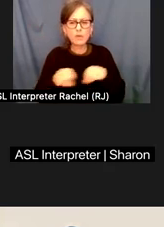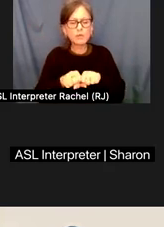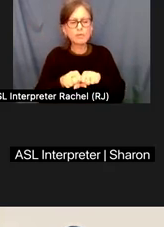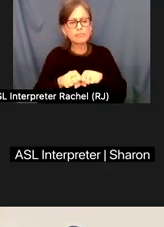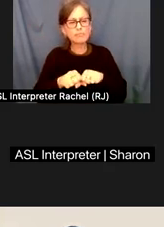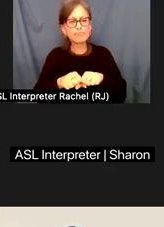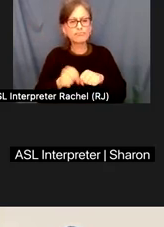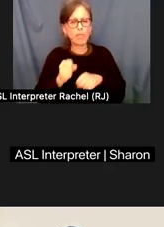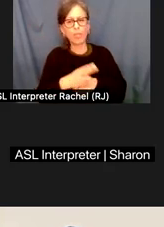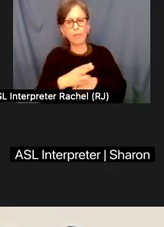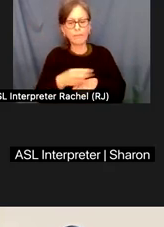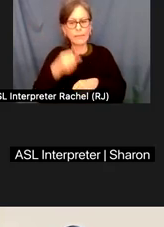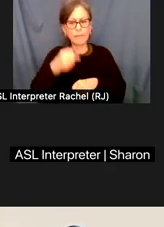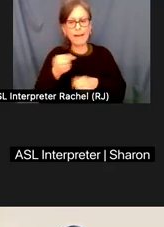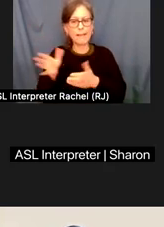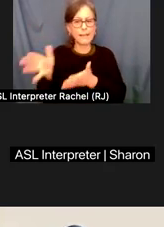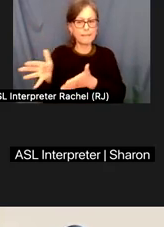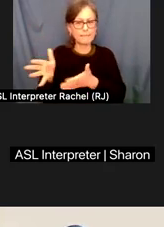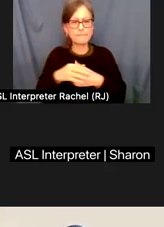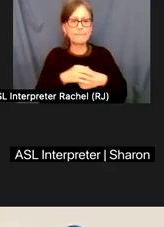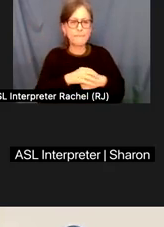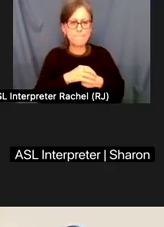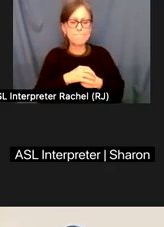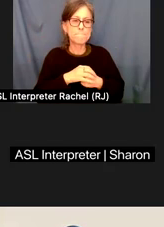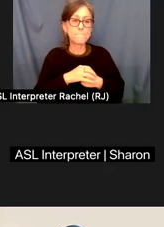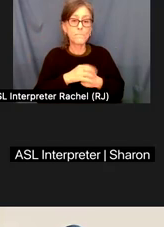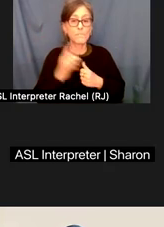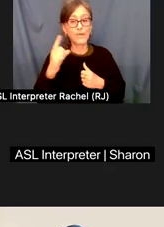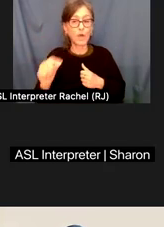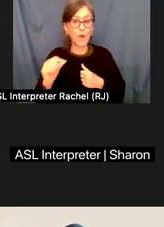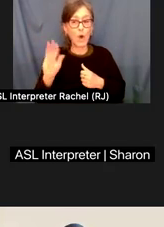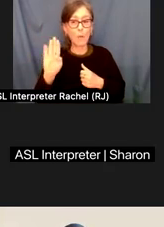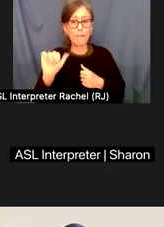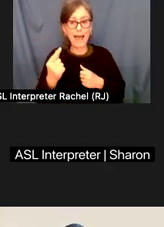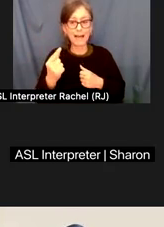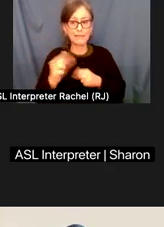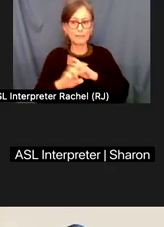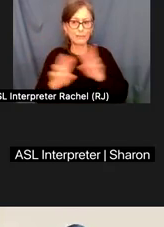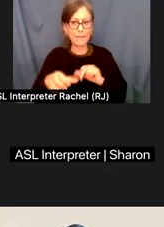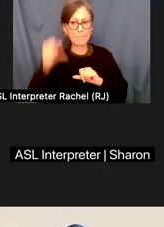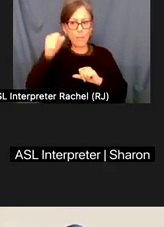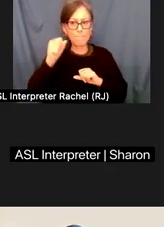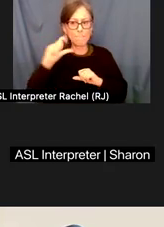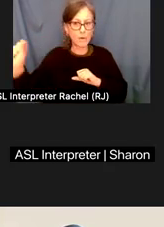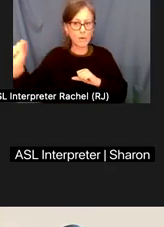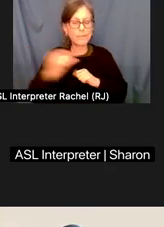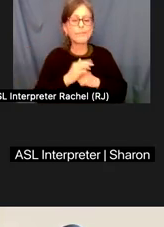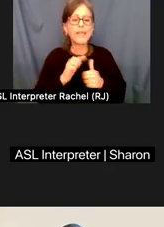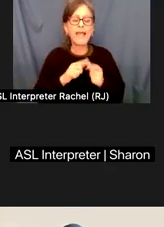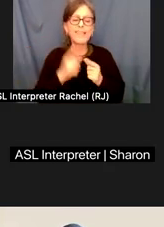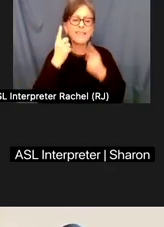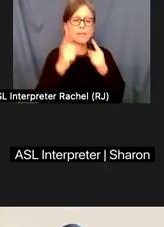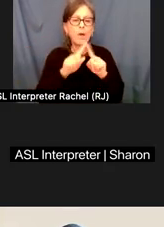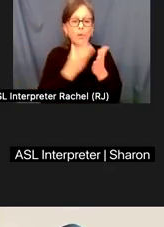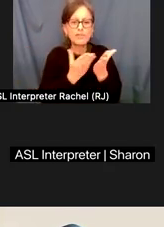shoes, throw them in the bag, leave them under the bed. Your go bag, think about that. And then think about supplies at home